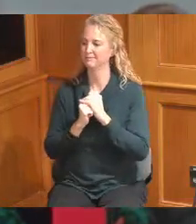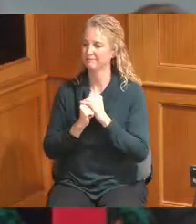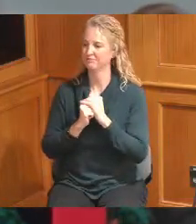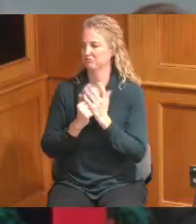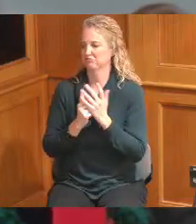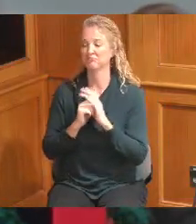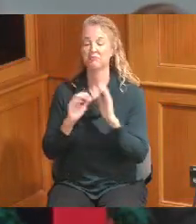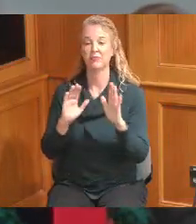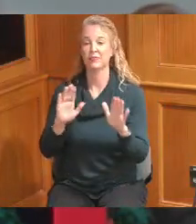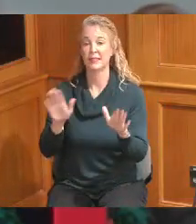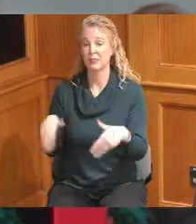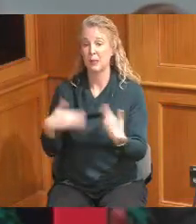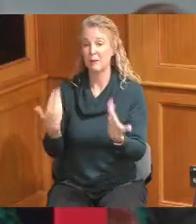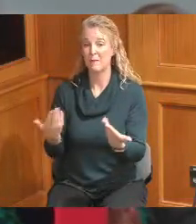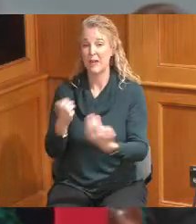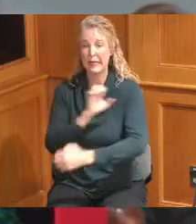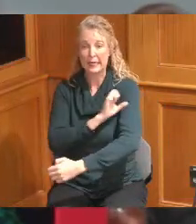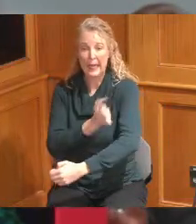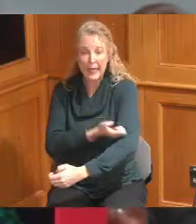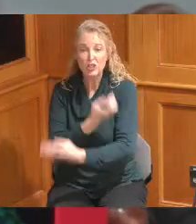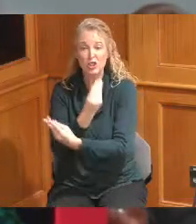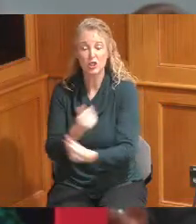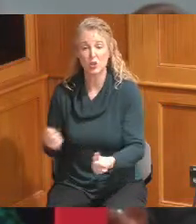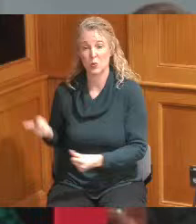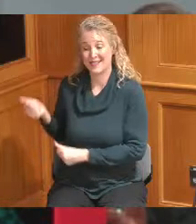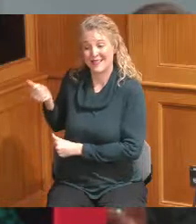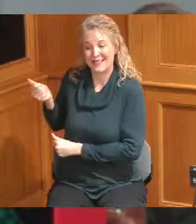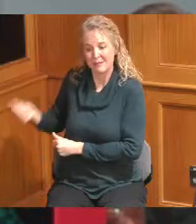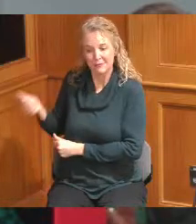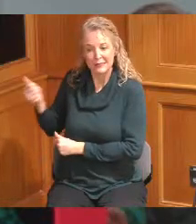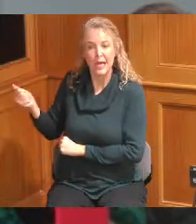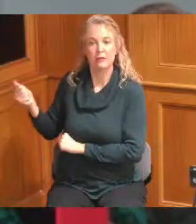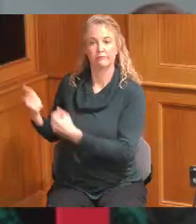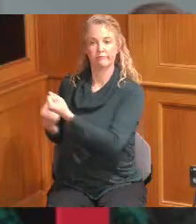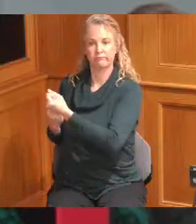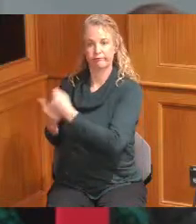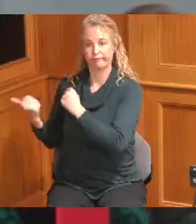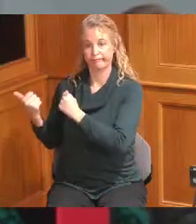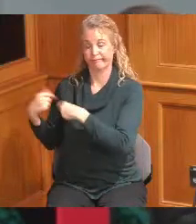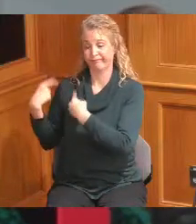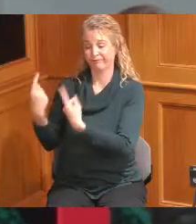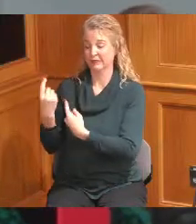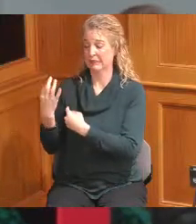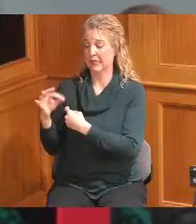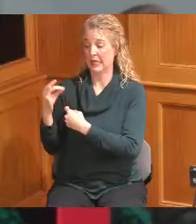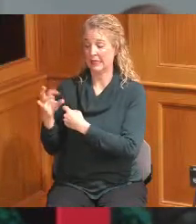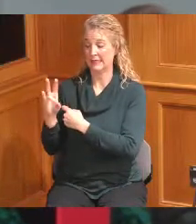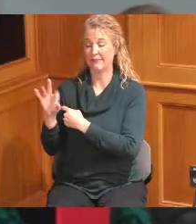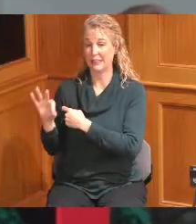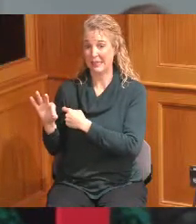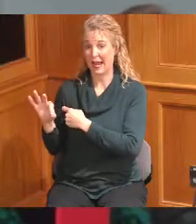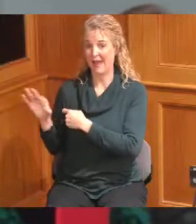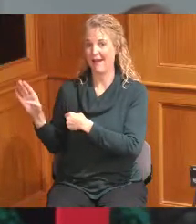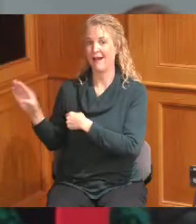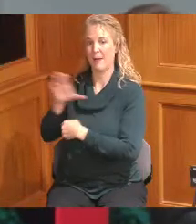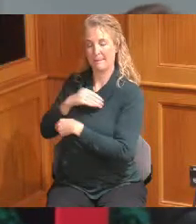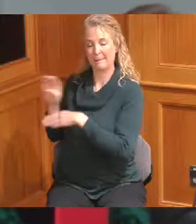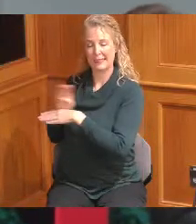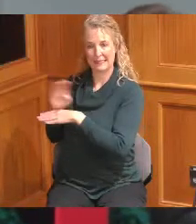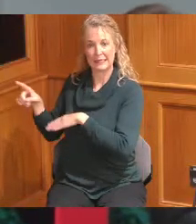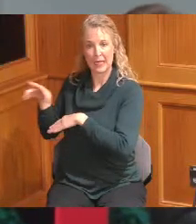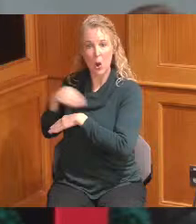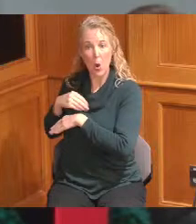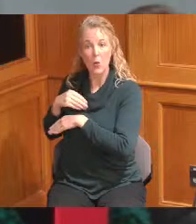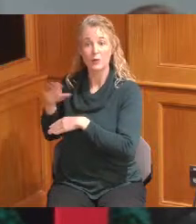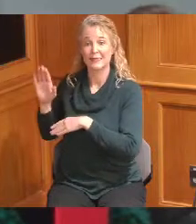Providing energy solutions. A self-made entrepreneur since 1979, Mr. Hightower grew